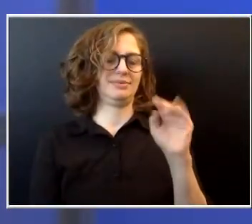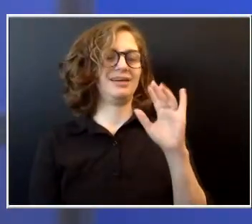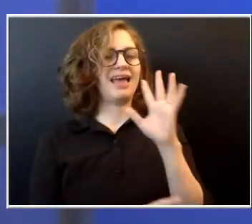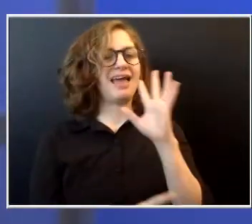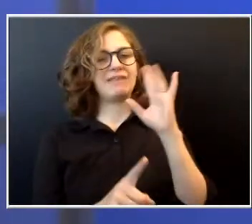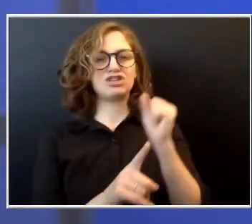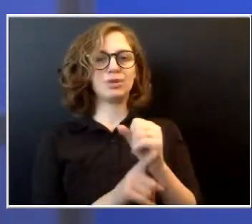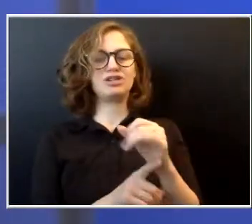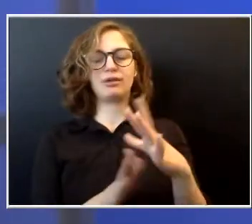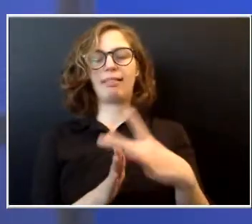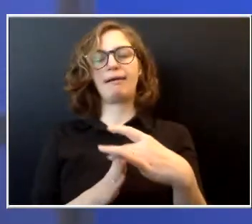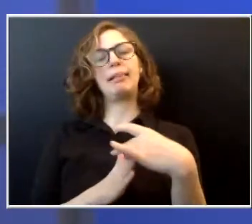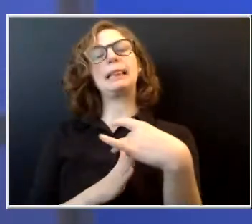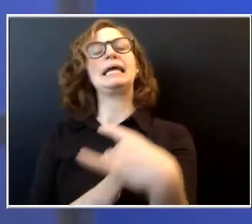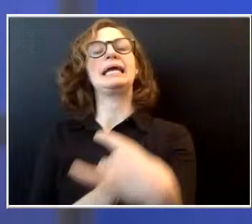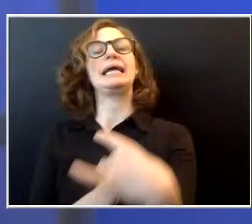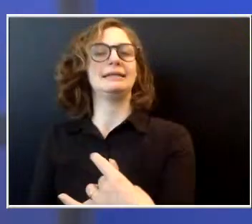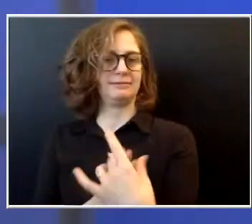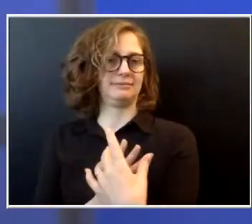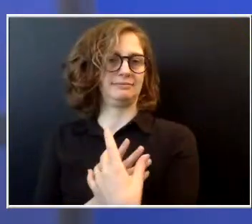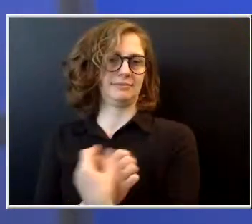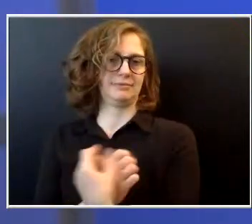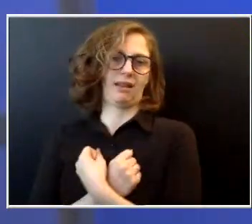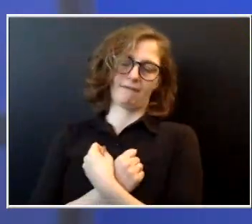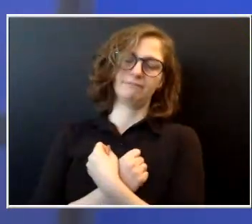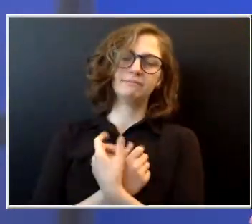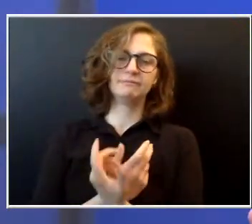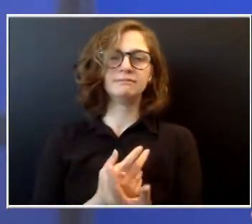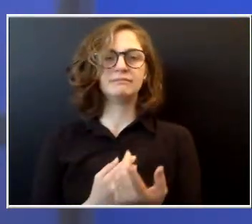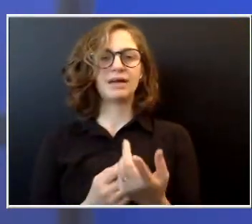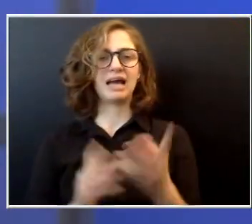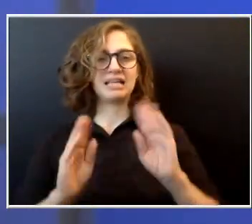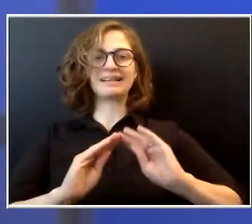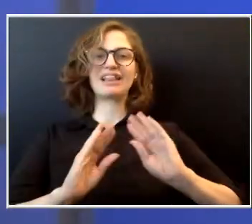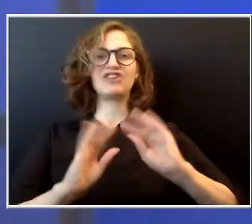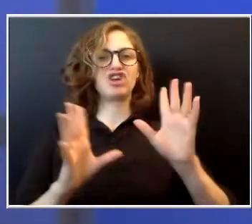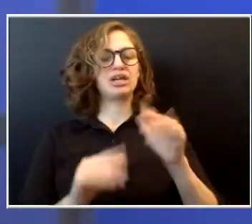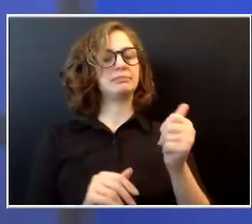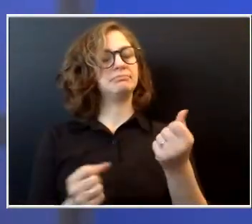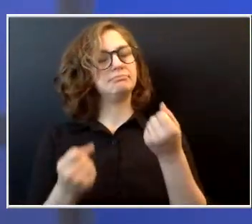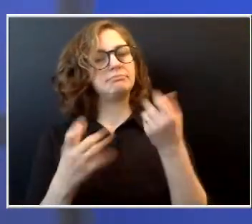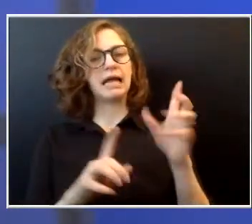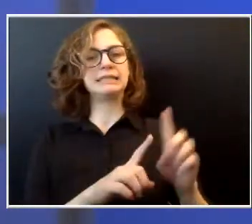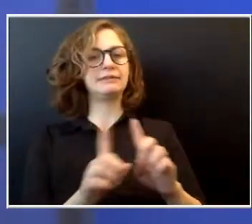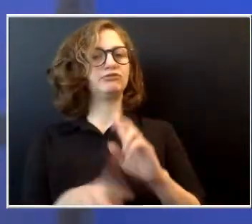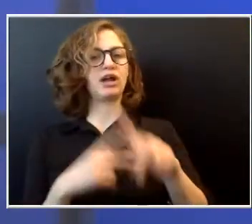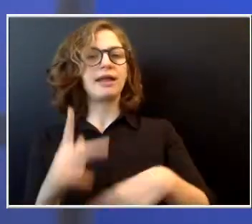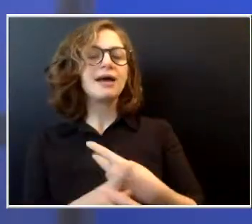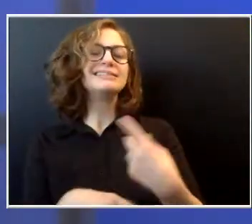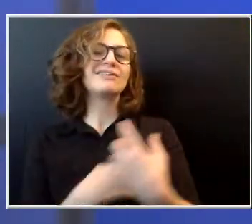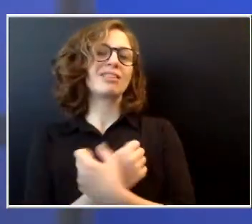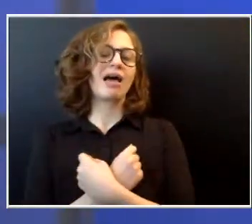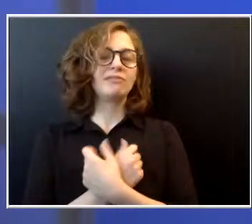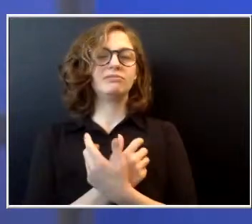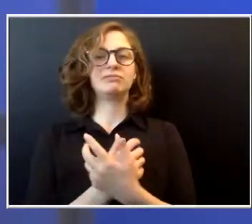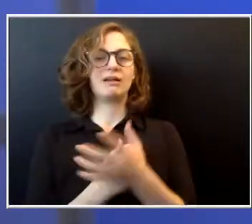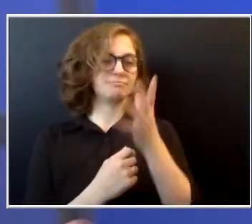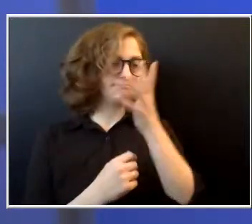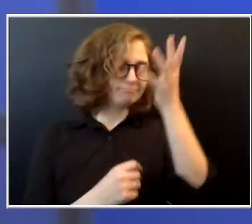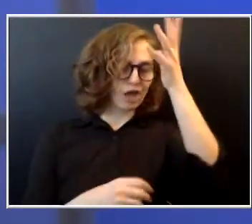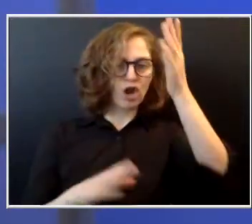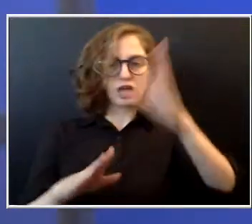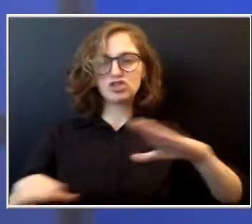you really, I mean, and to be clear, there are several different types of love. You know, there's like the love between a parent and a child. There's a love